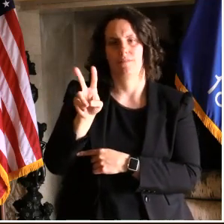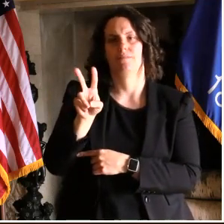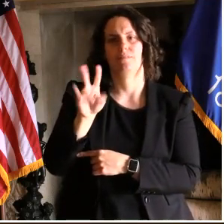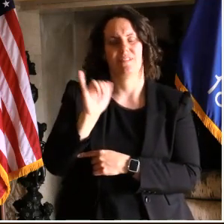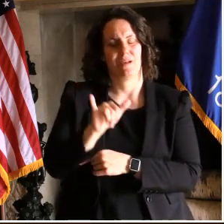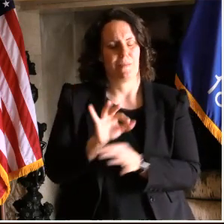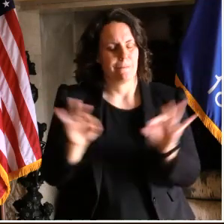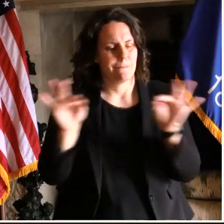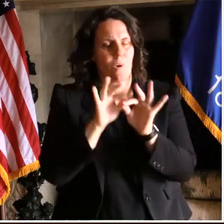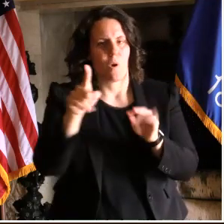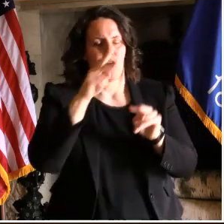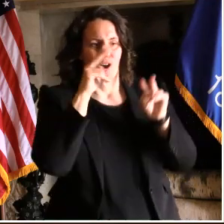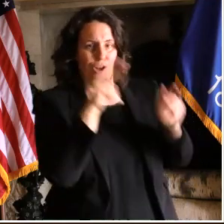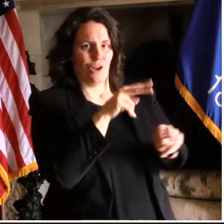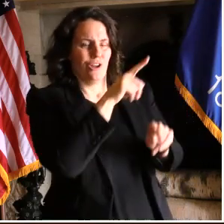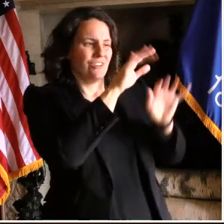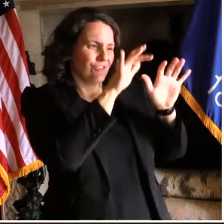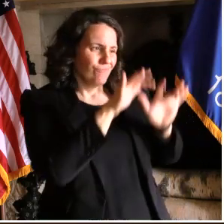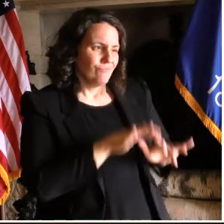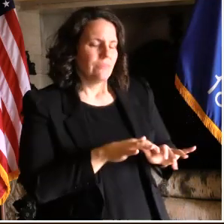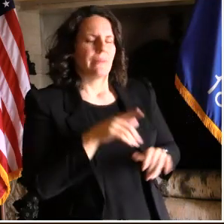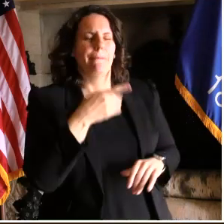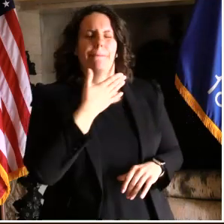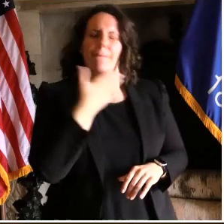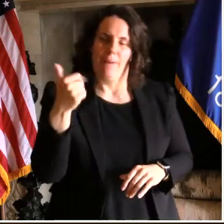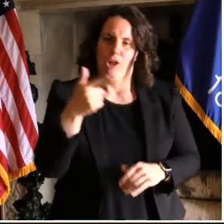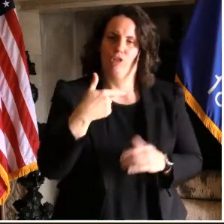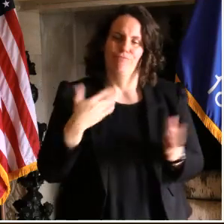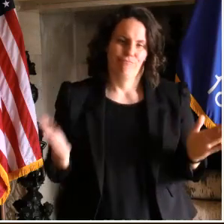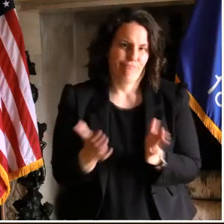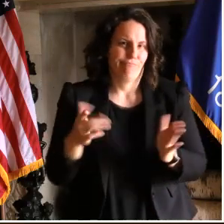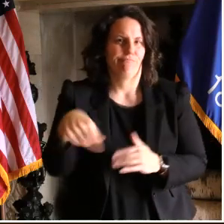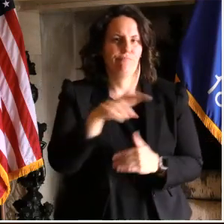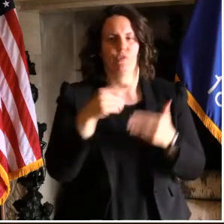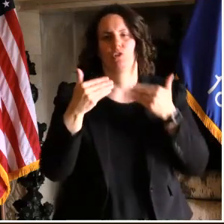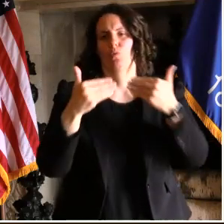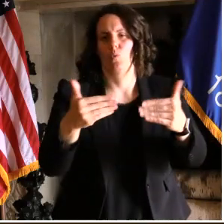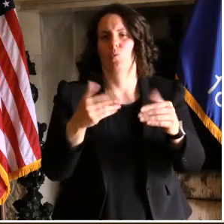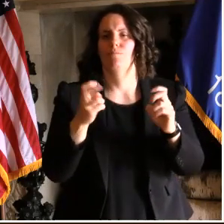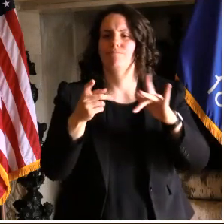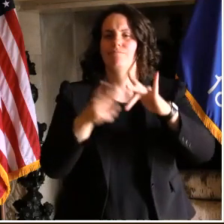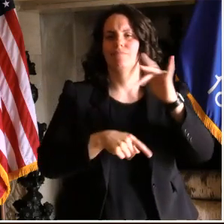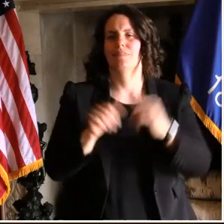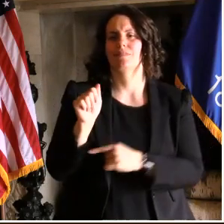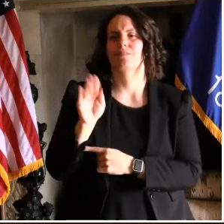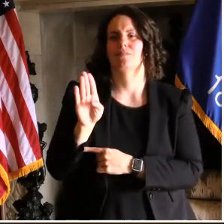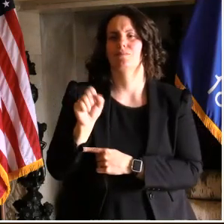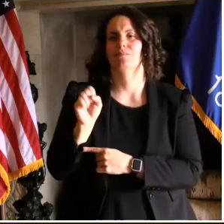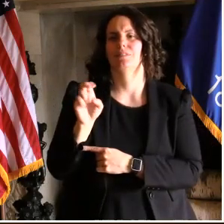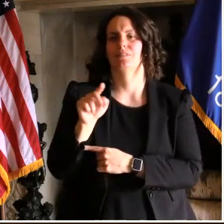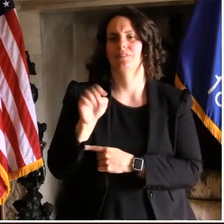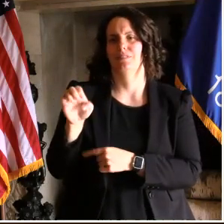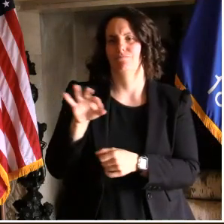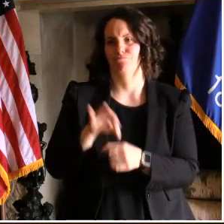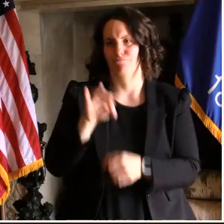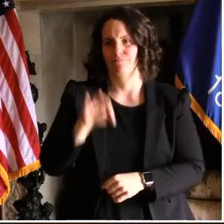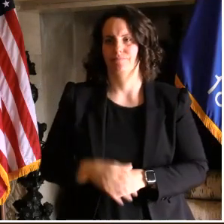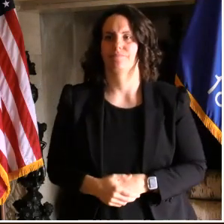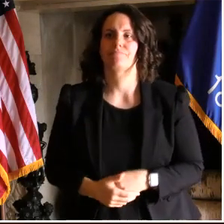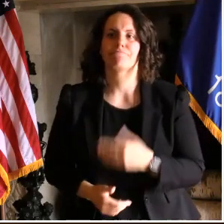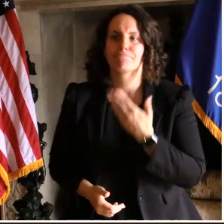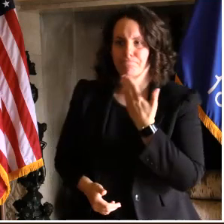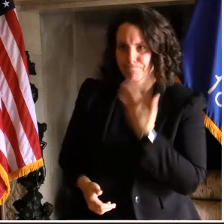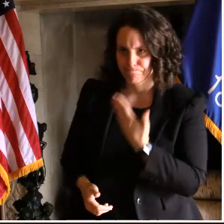safest way to vote and participate in our democracy. Thank you, Mitchell. To Eric Gunn now from Wisconsin